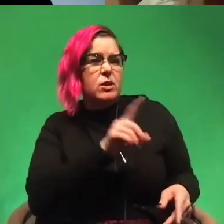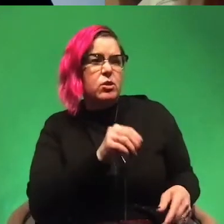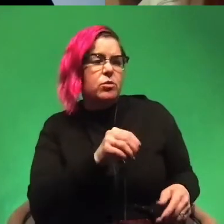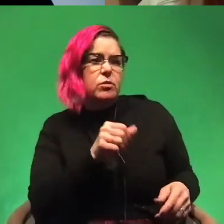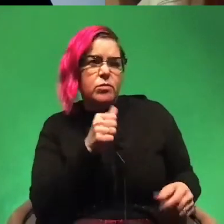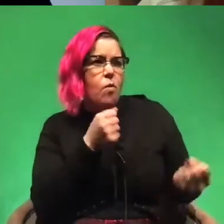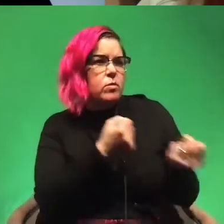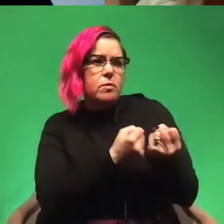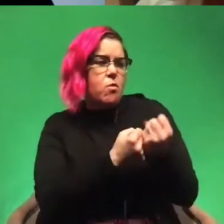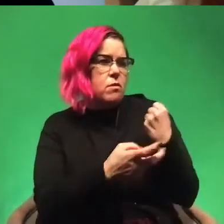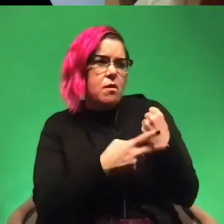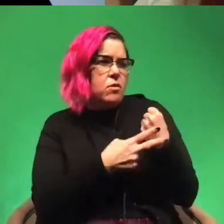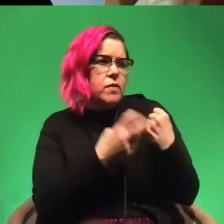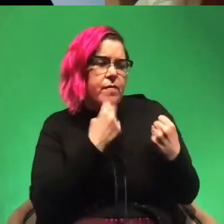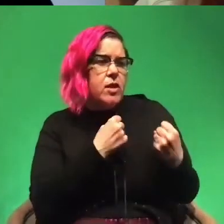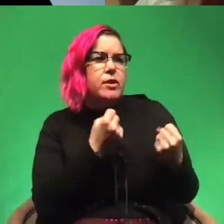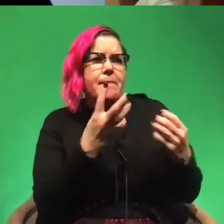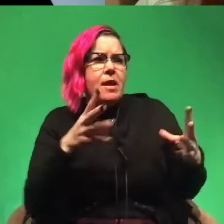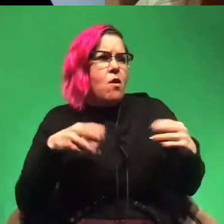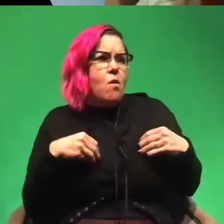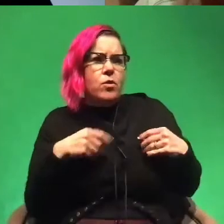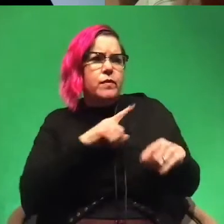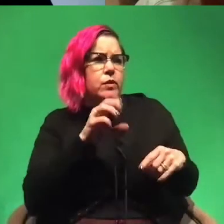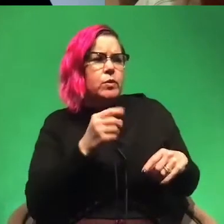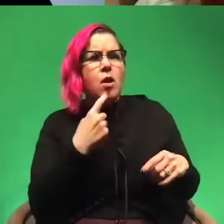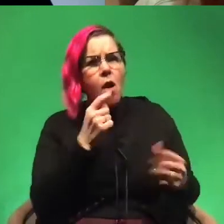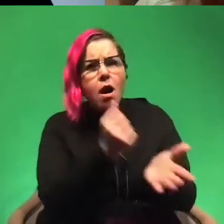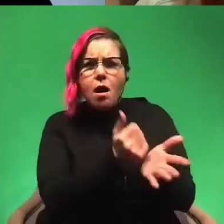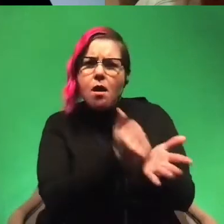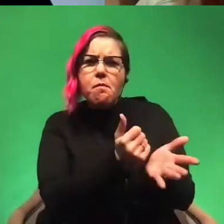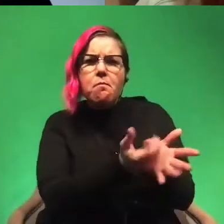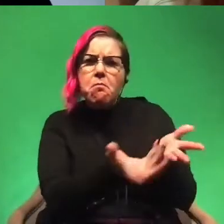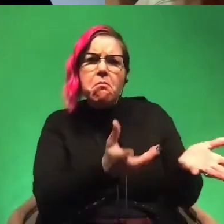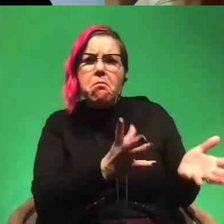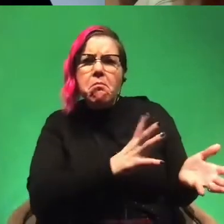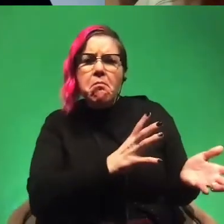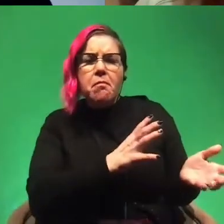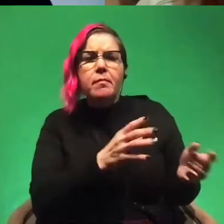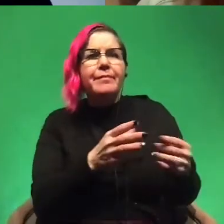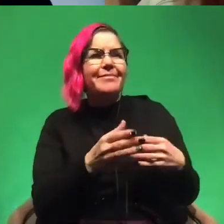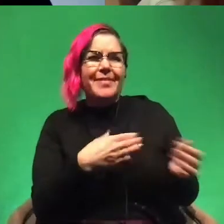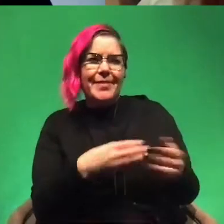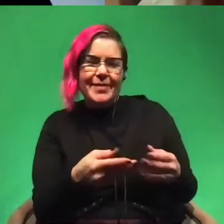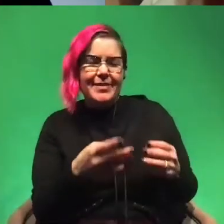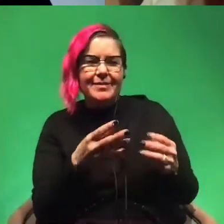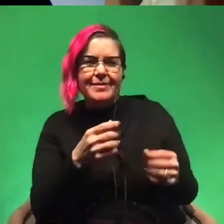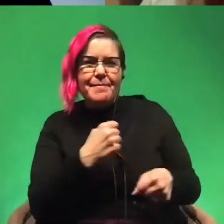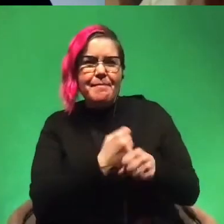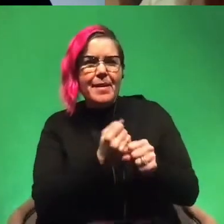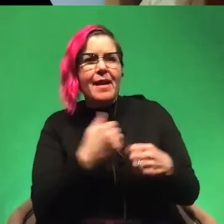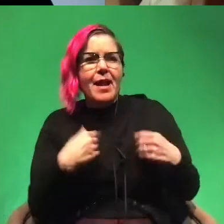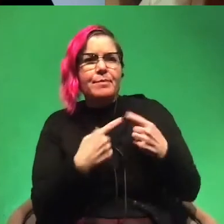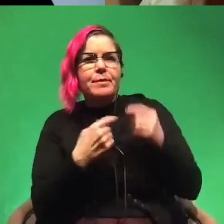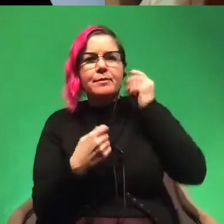support conservation? Multiple owners of these zoos said that they were helping conserving these animals, even though they're making the animals dependent on